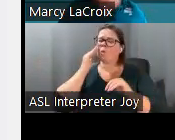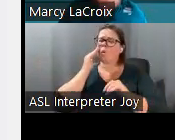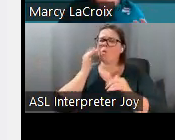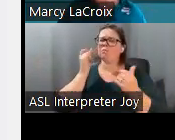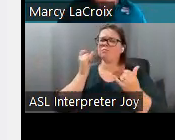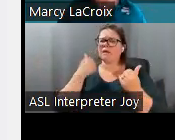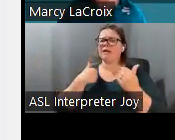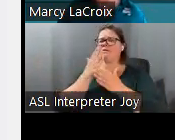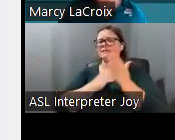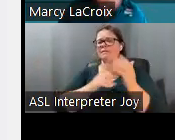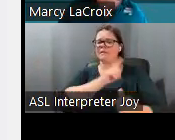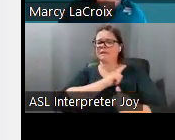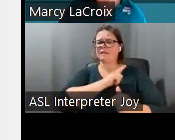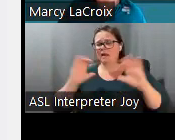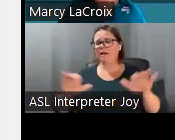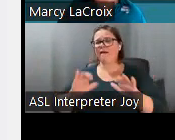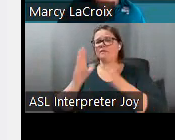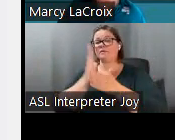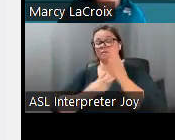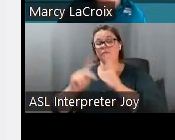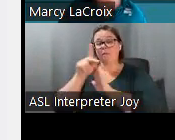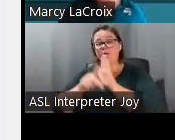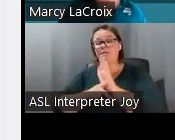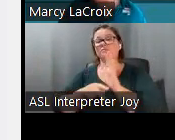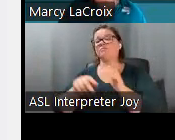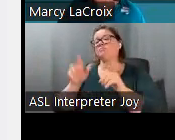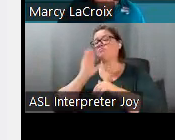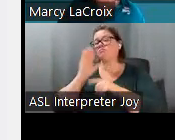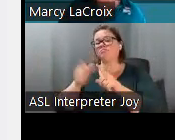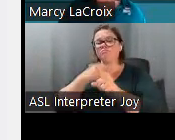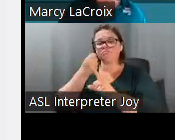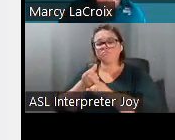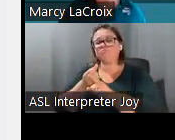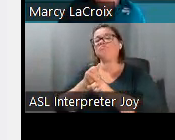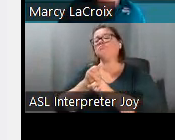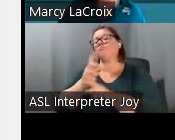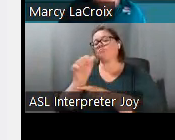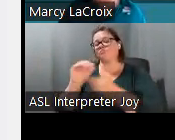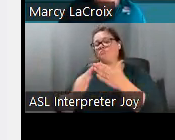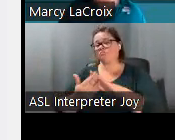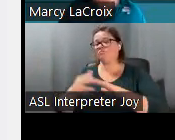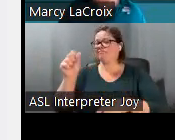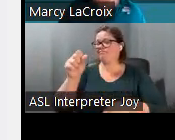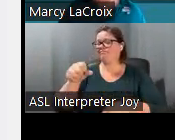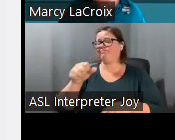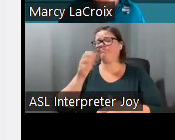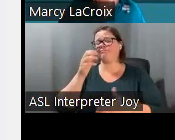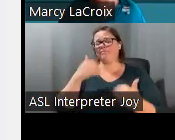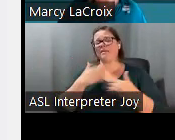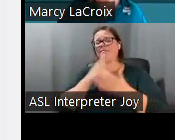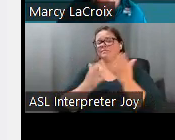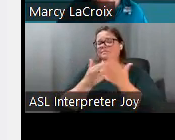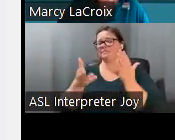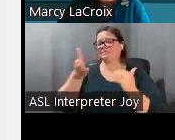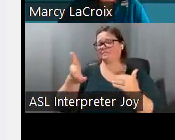legislative actions, some policies that are going to impact the disability community. So you may find resources there